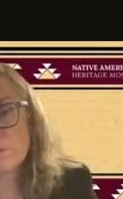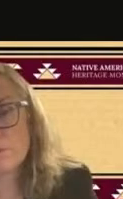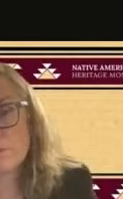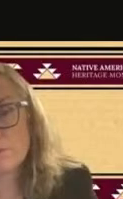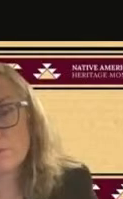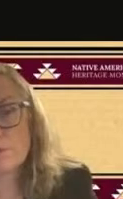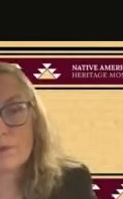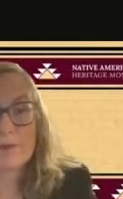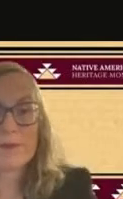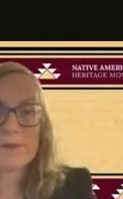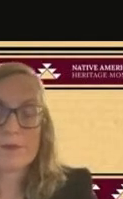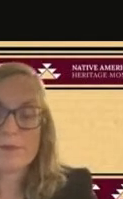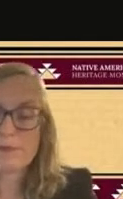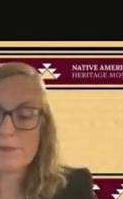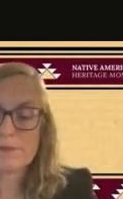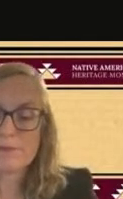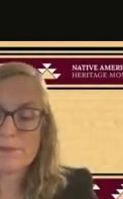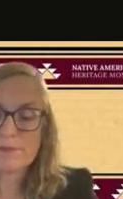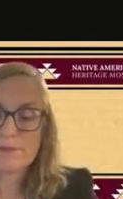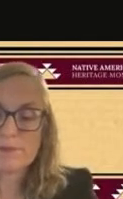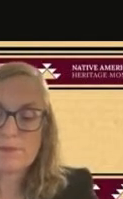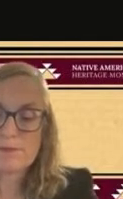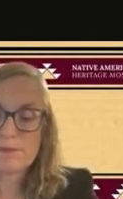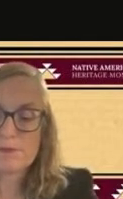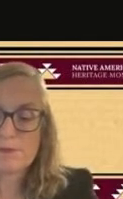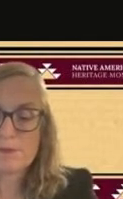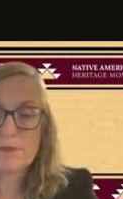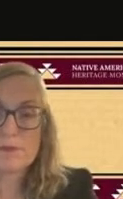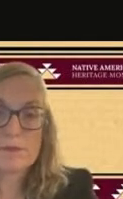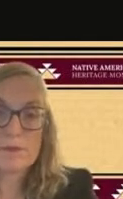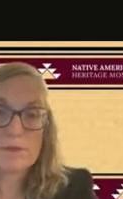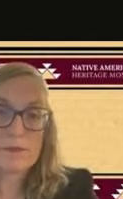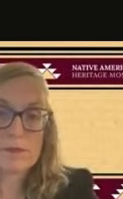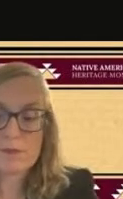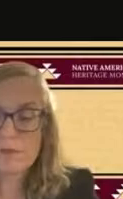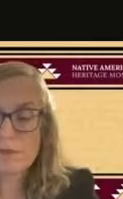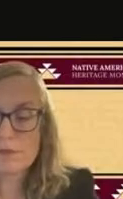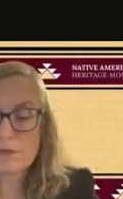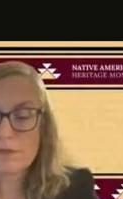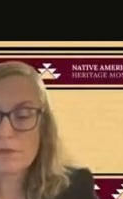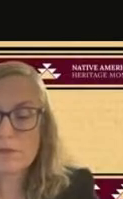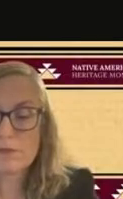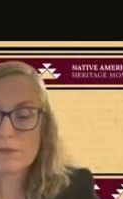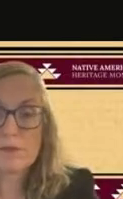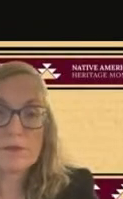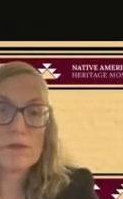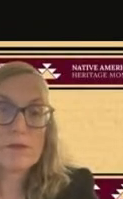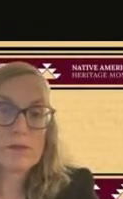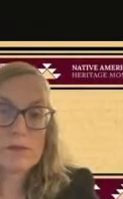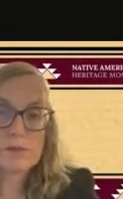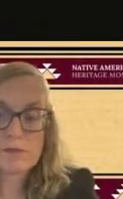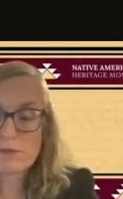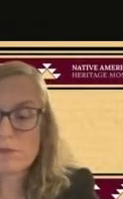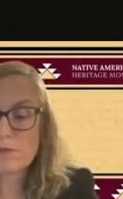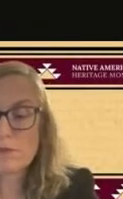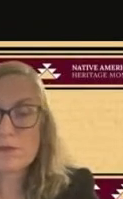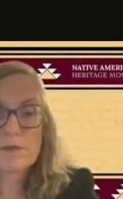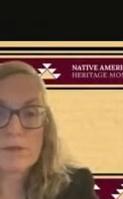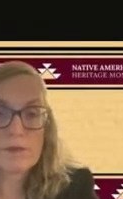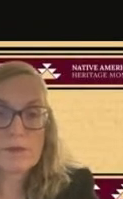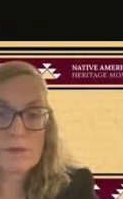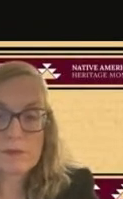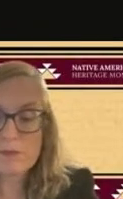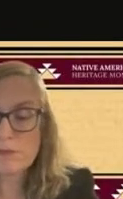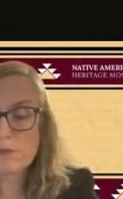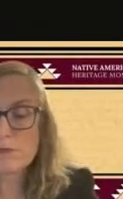advisors. The written comments for the superintendent search. We had a total of